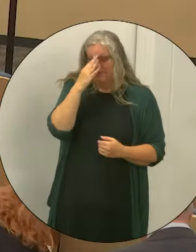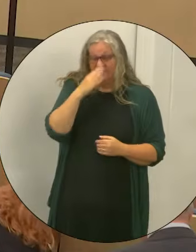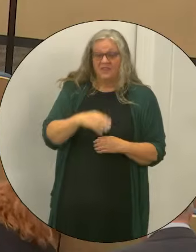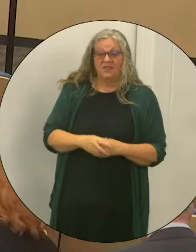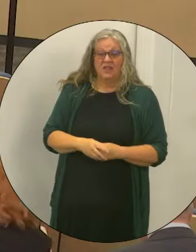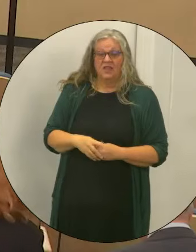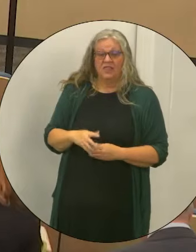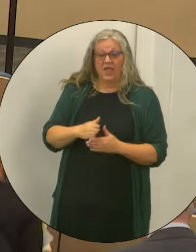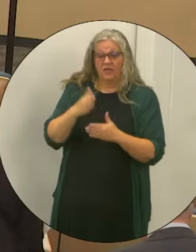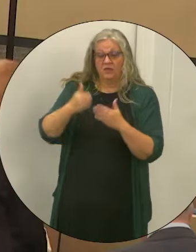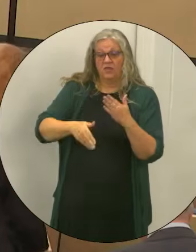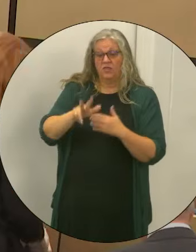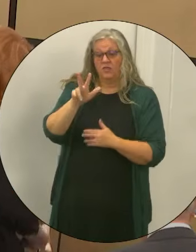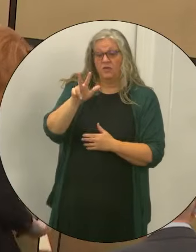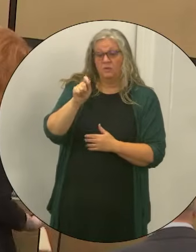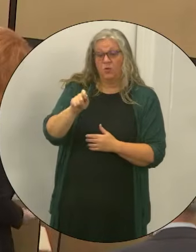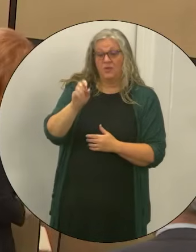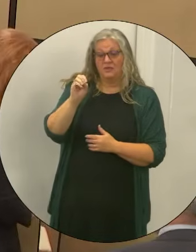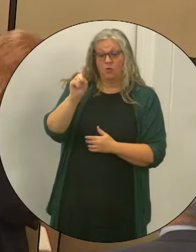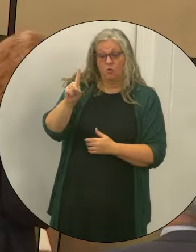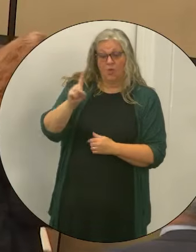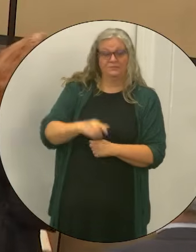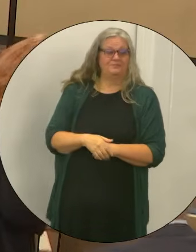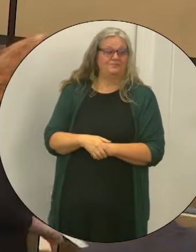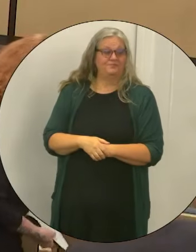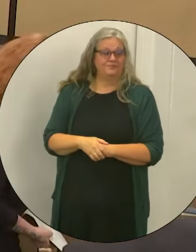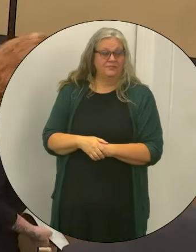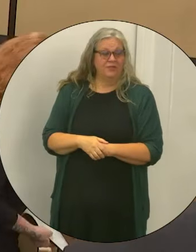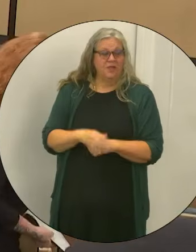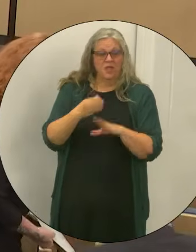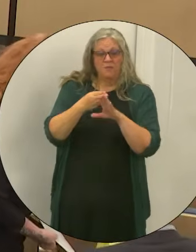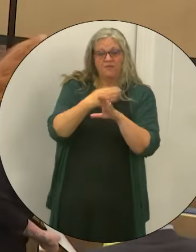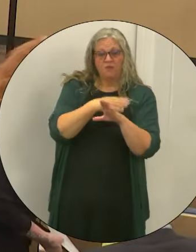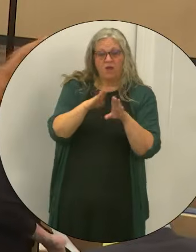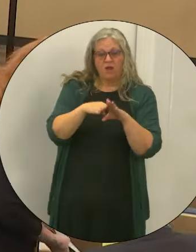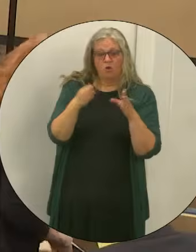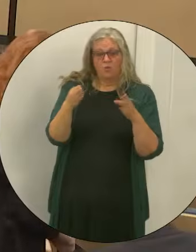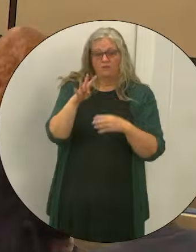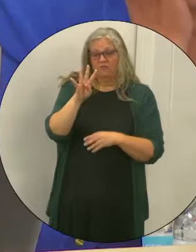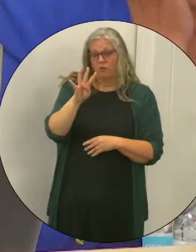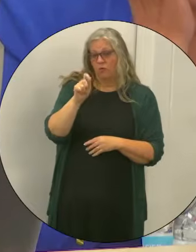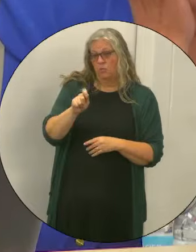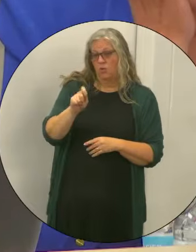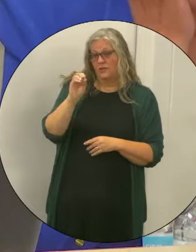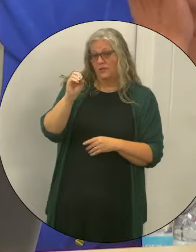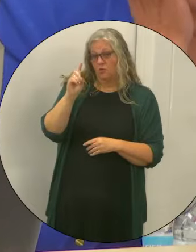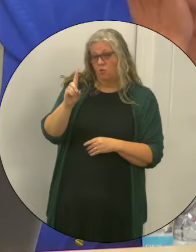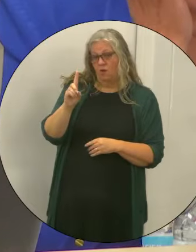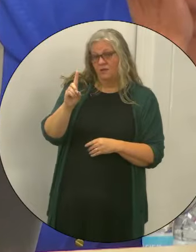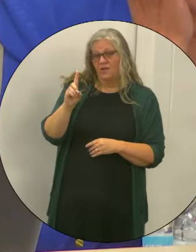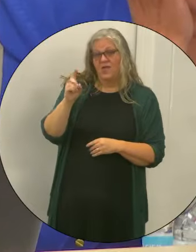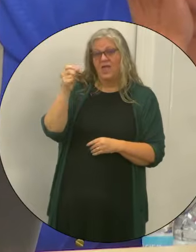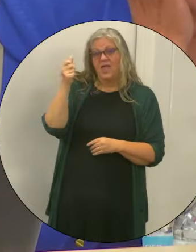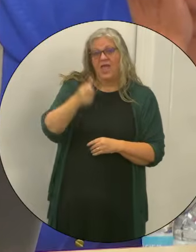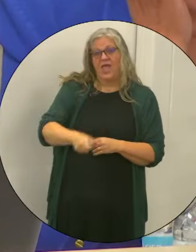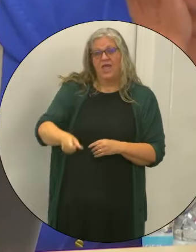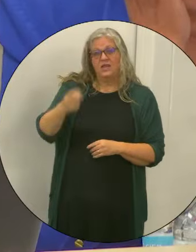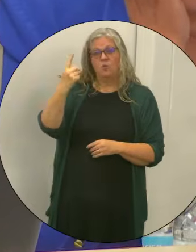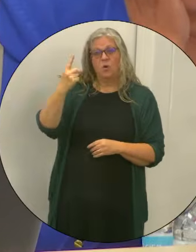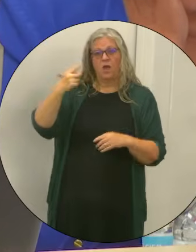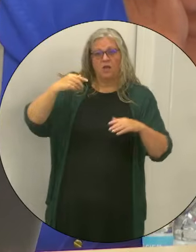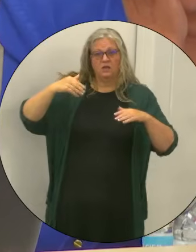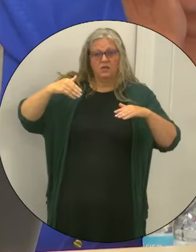out 3.01. Before I open 4.01, is there anyone who did not